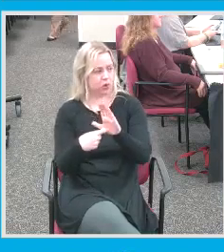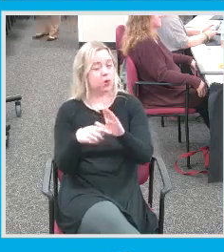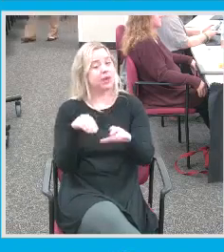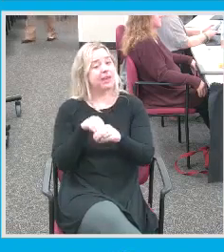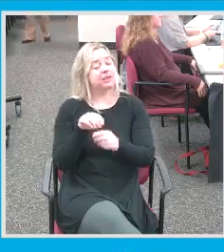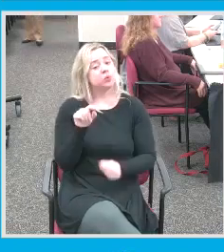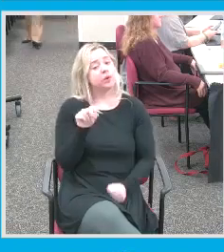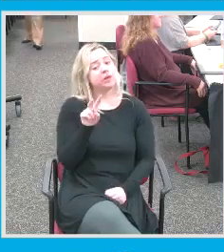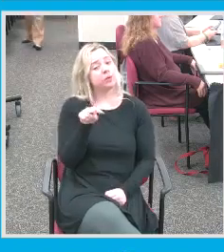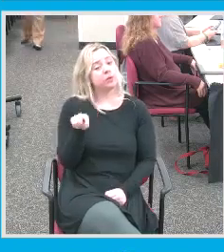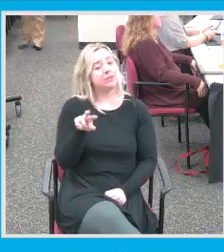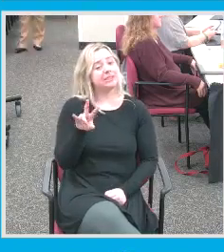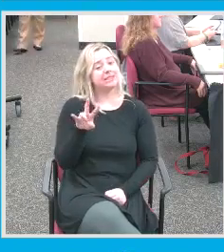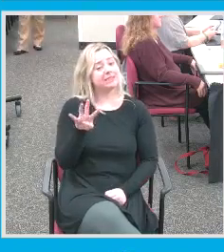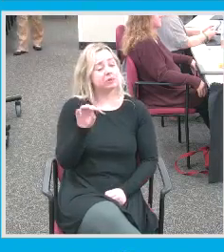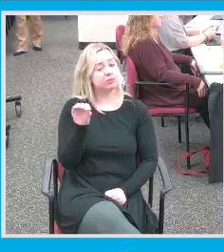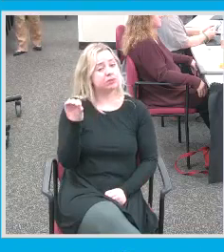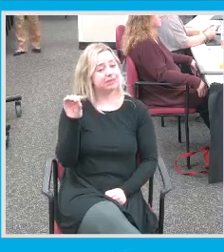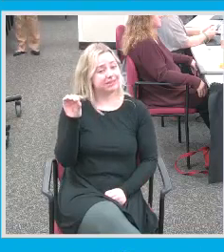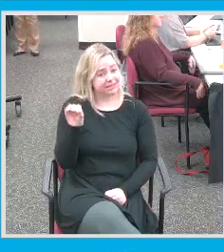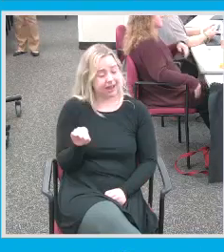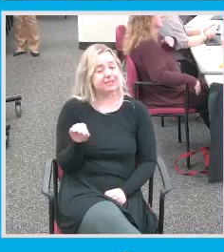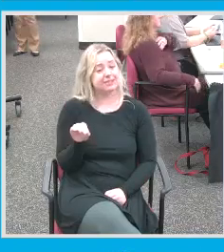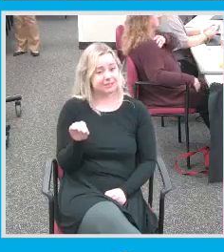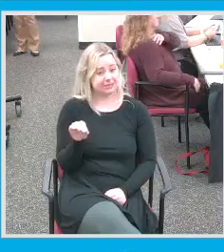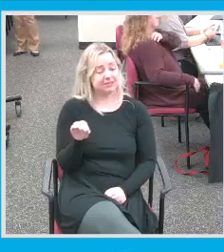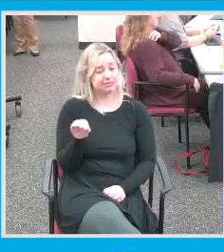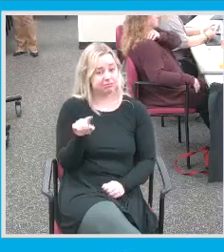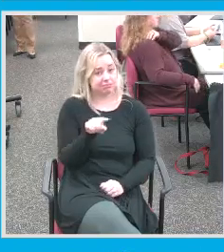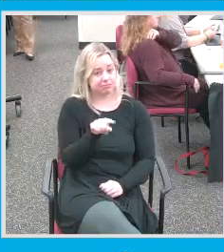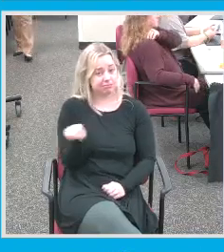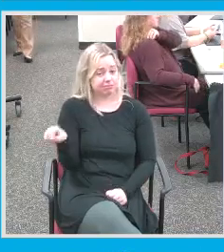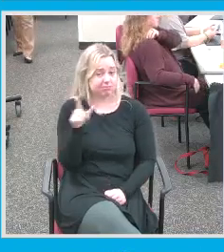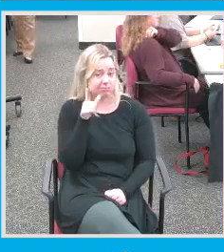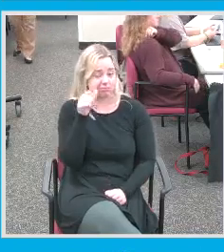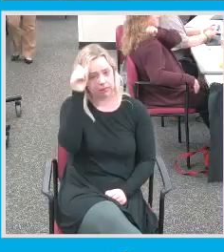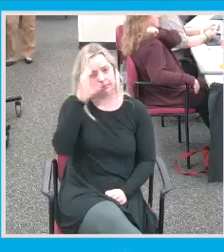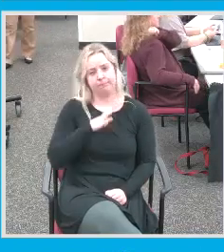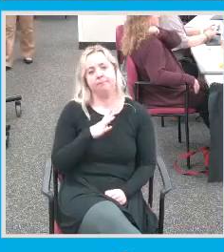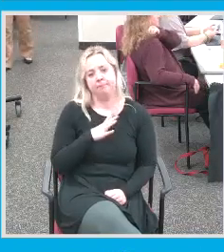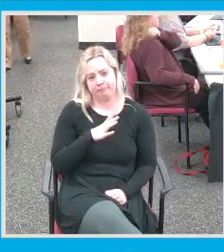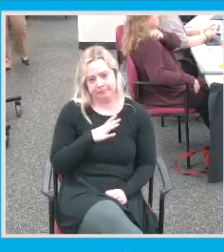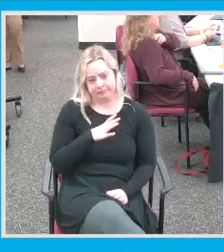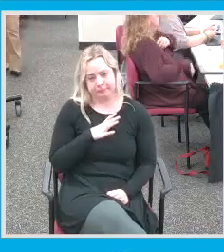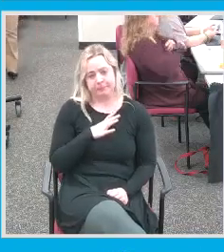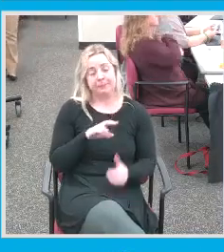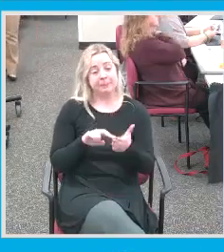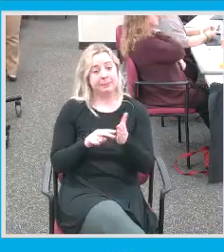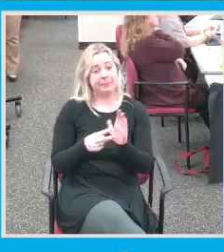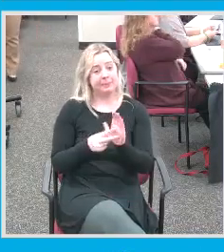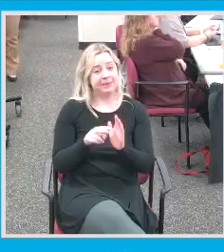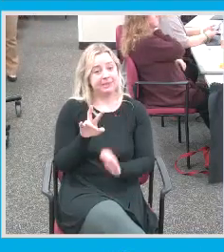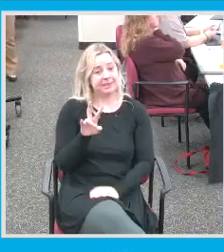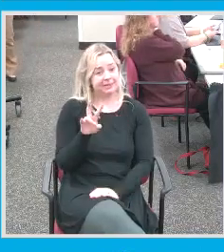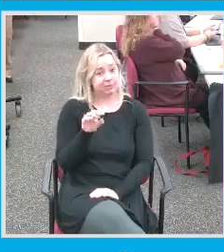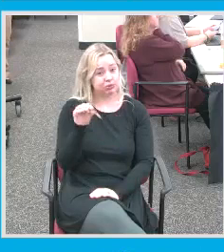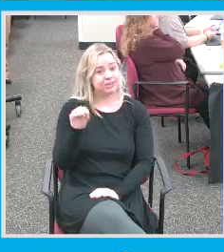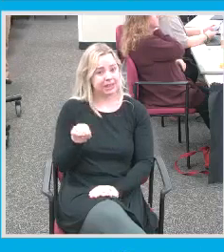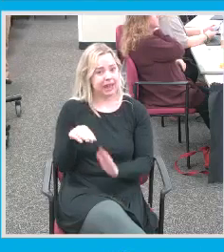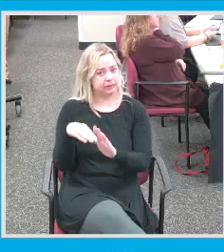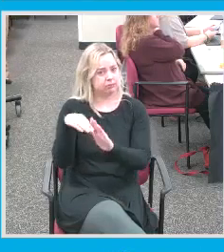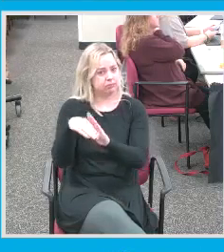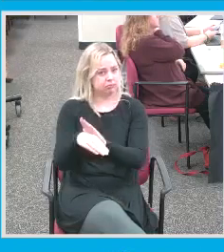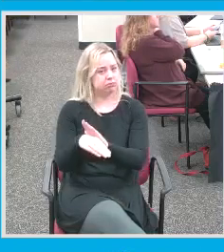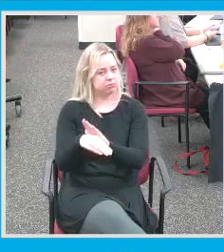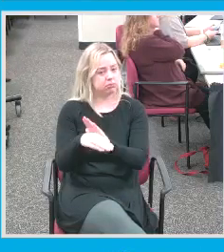2022, 74% of these individuals were male. That's a 7% reduction. In the past